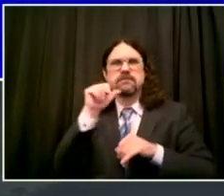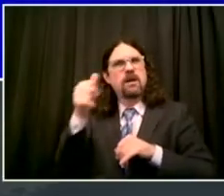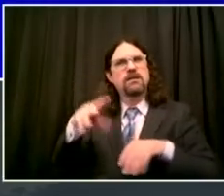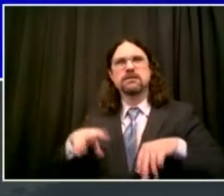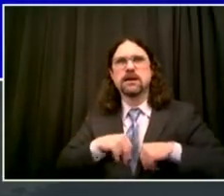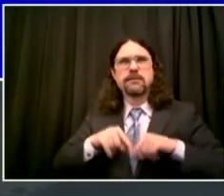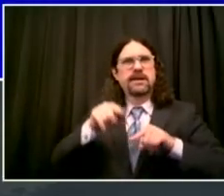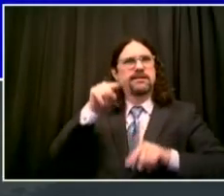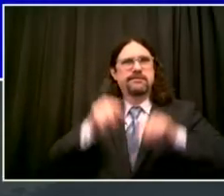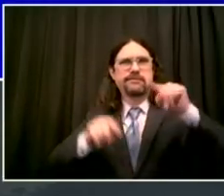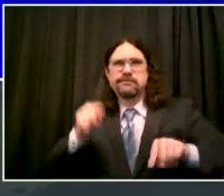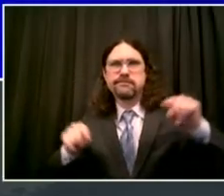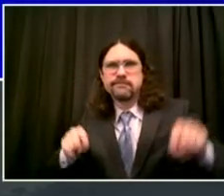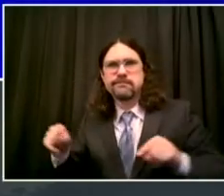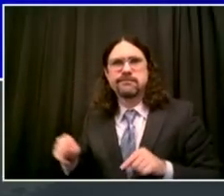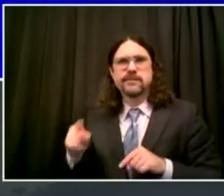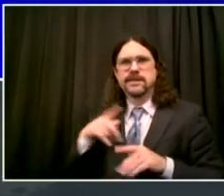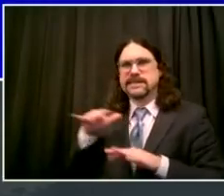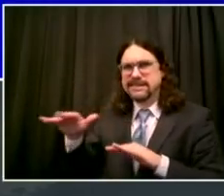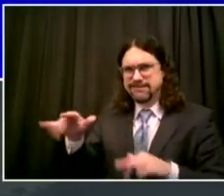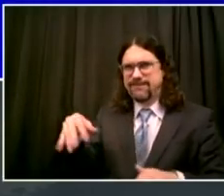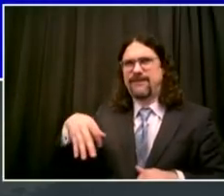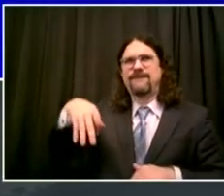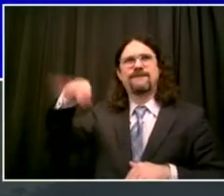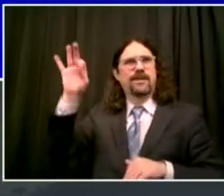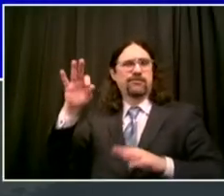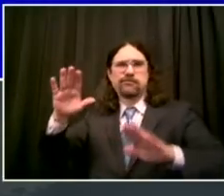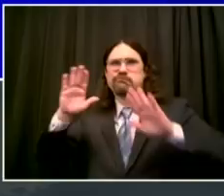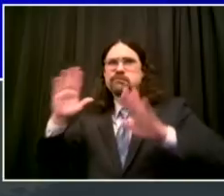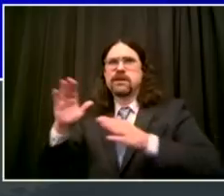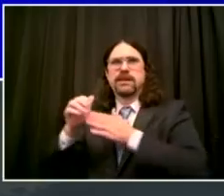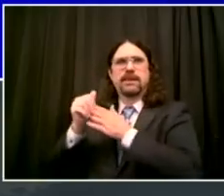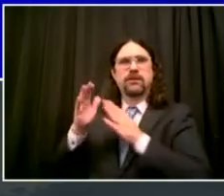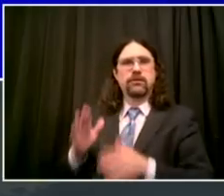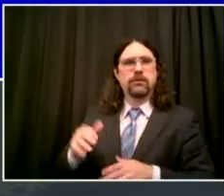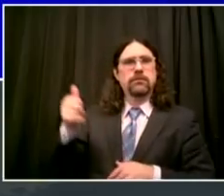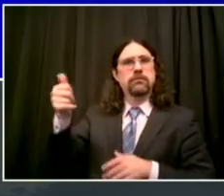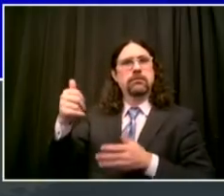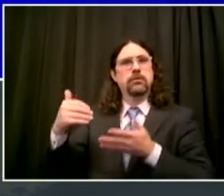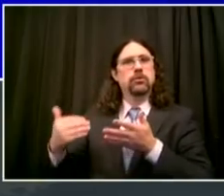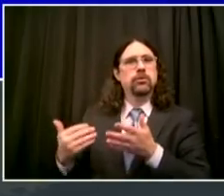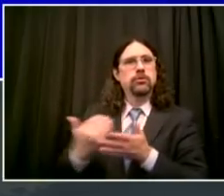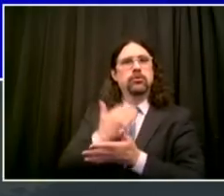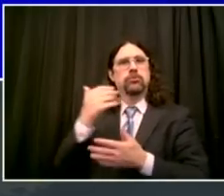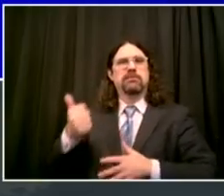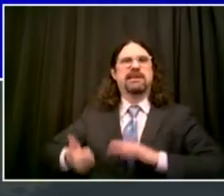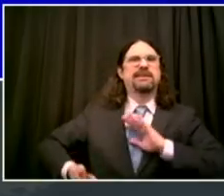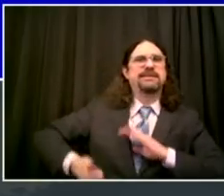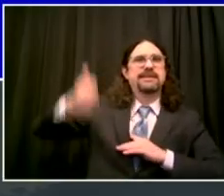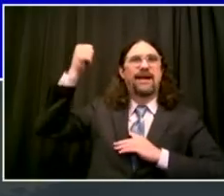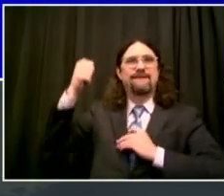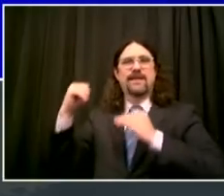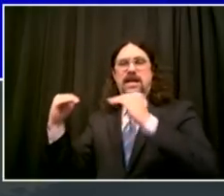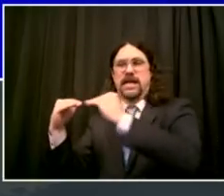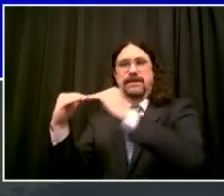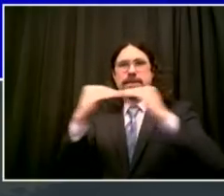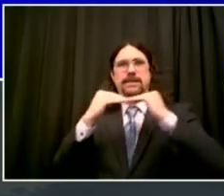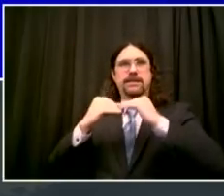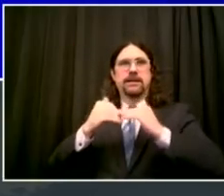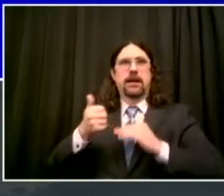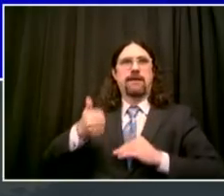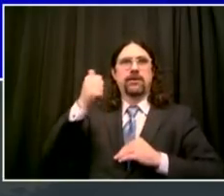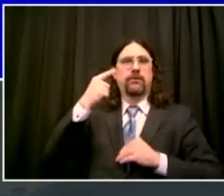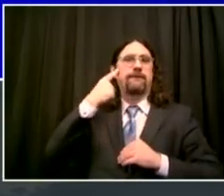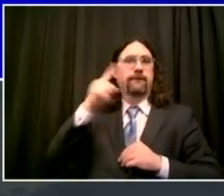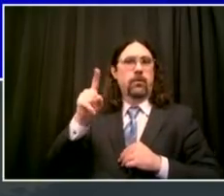in as our new Chief Equity Officer for the Test and Trace Corps, Annabelle Palma. Annabelle,